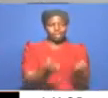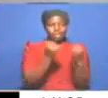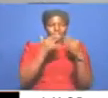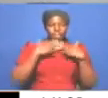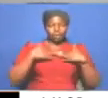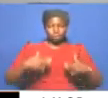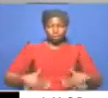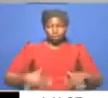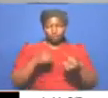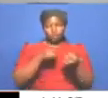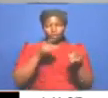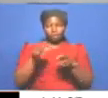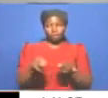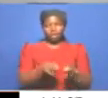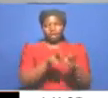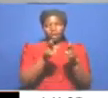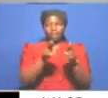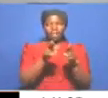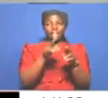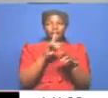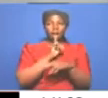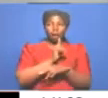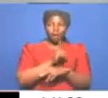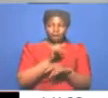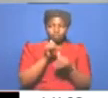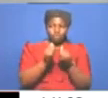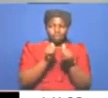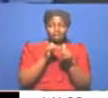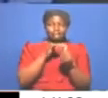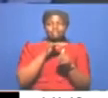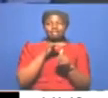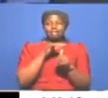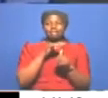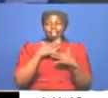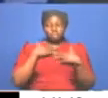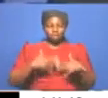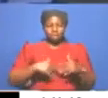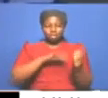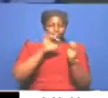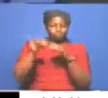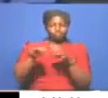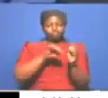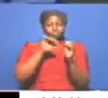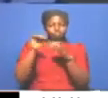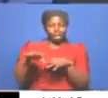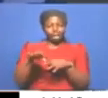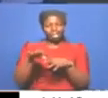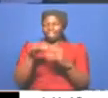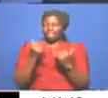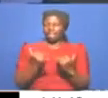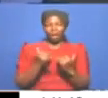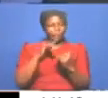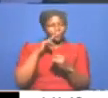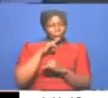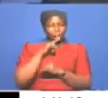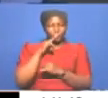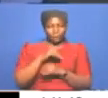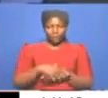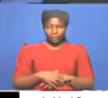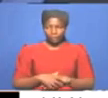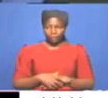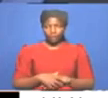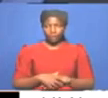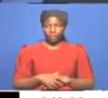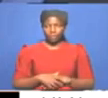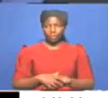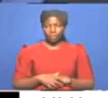river, the rate at which the dumping is done is alarming. Kazi yangu ni kutoa tu mwili yenye aina